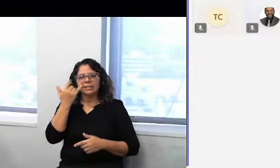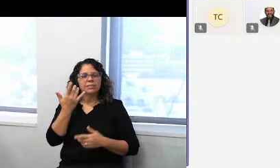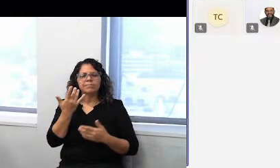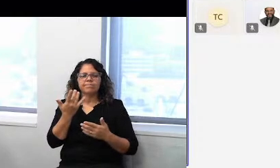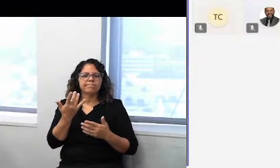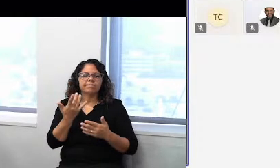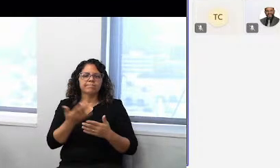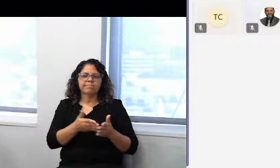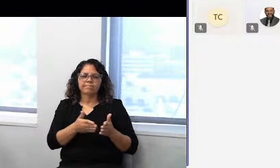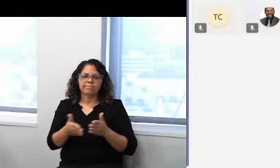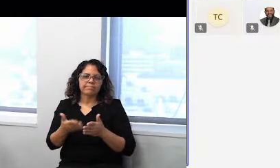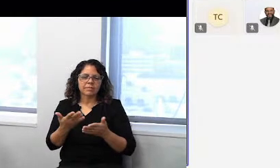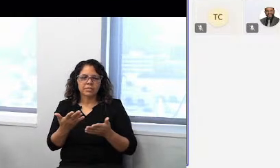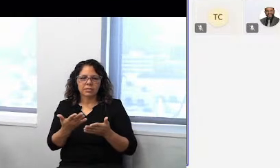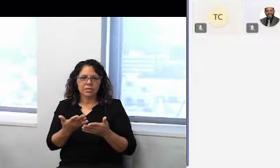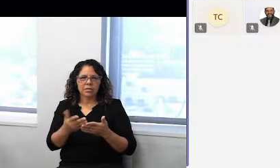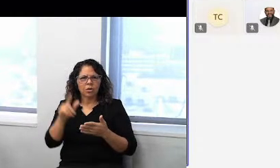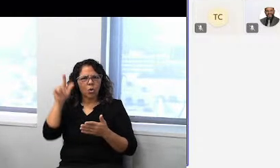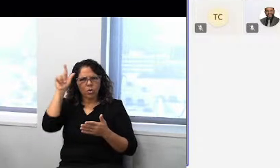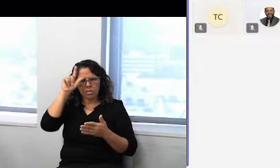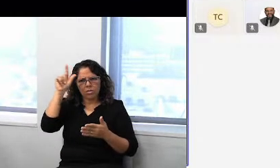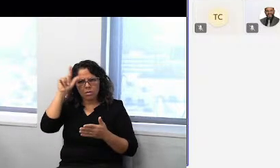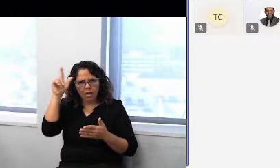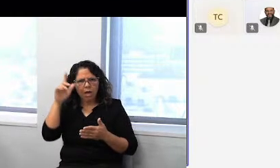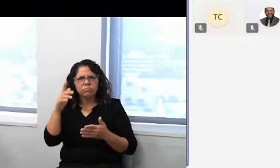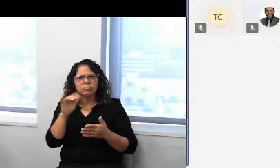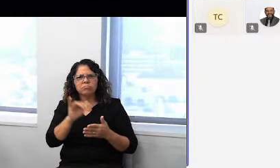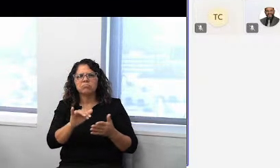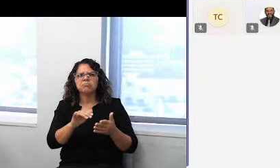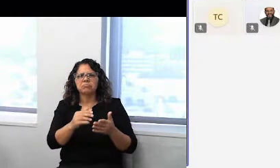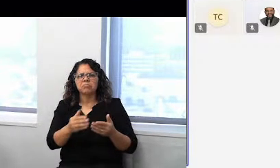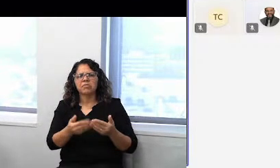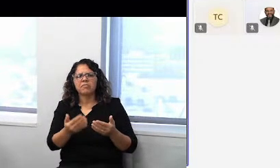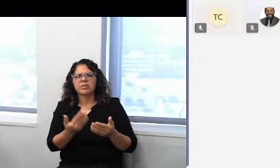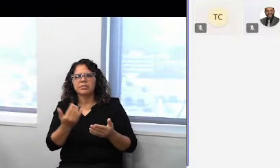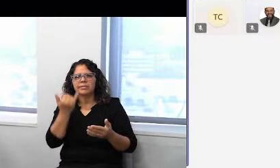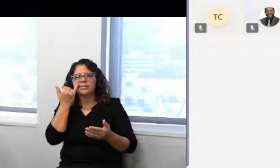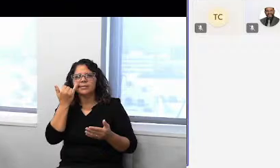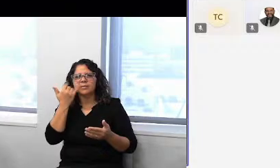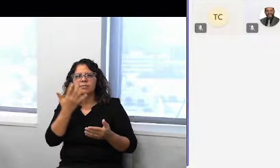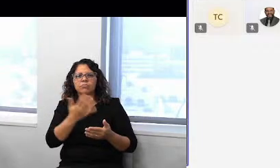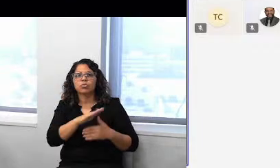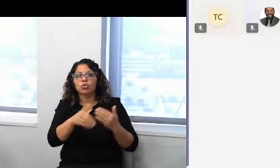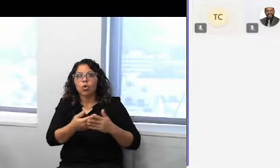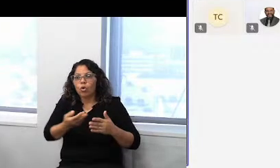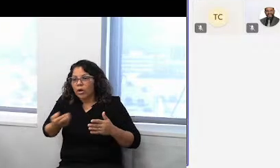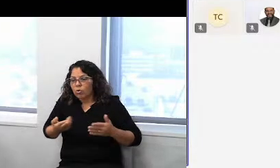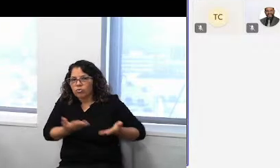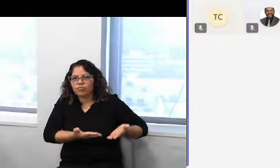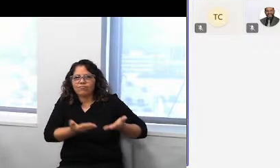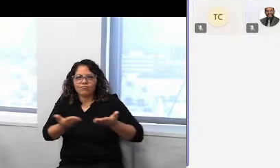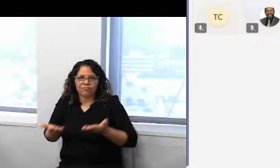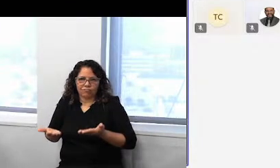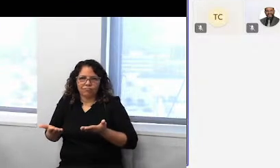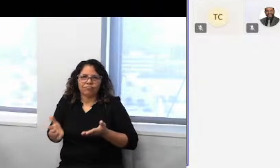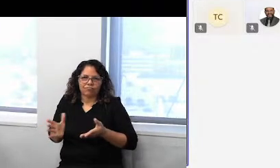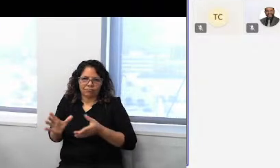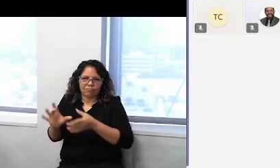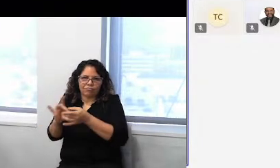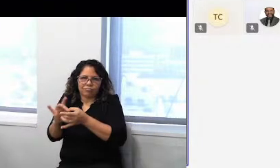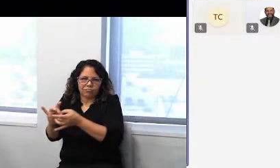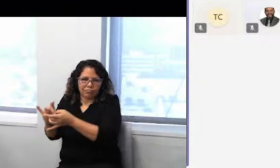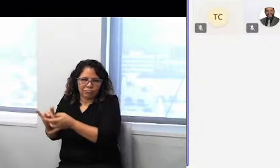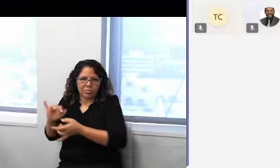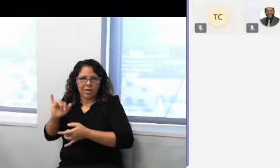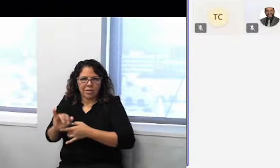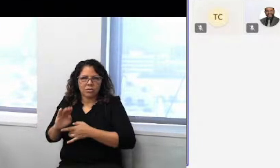bring all the resources into one facility, into access point, into the grid, and that's a hub, right? You bring various projects into it.